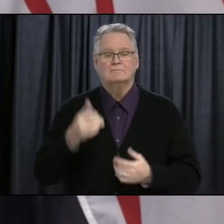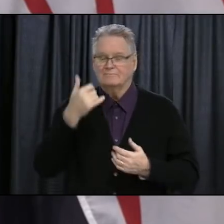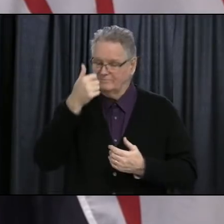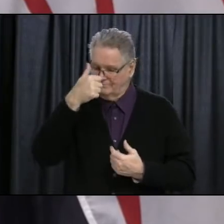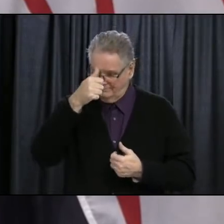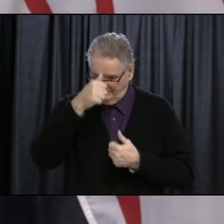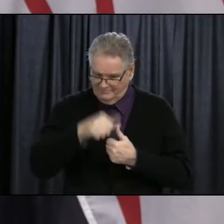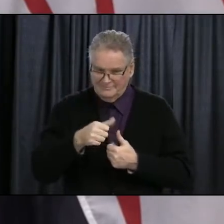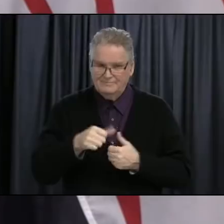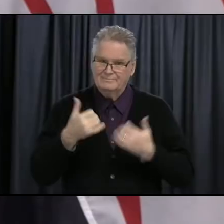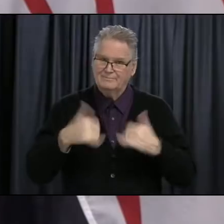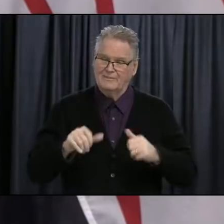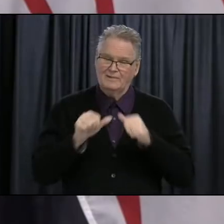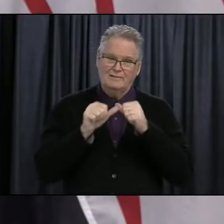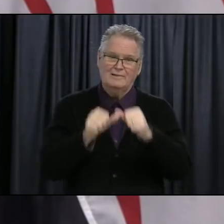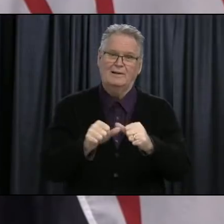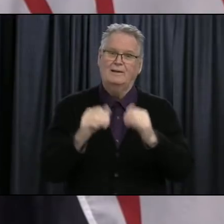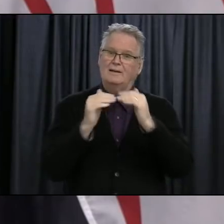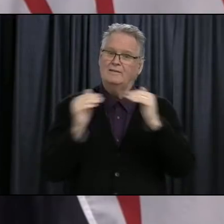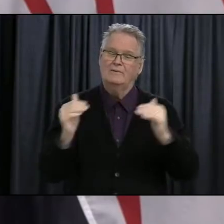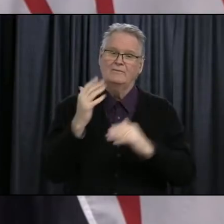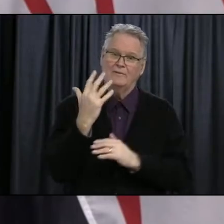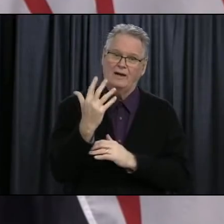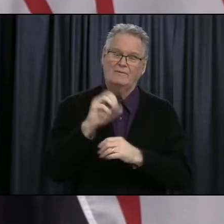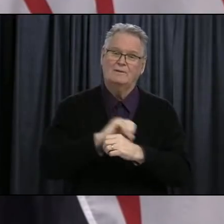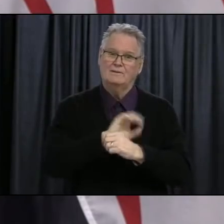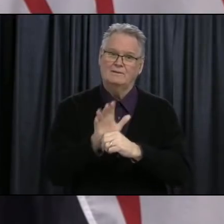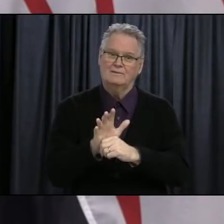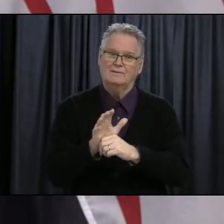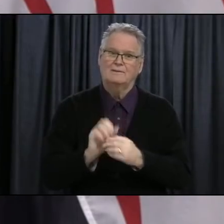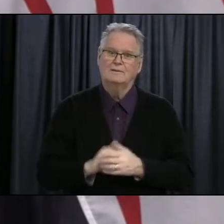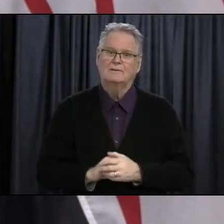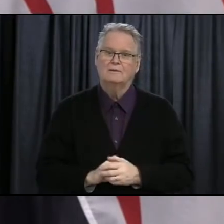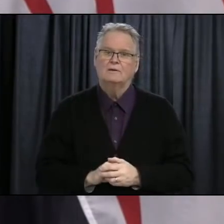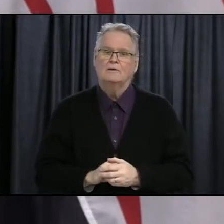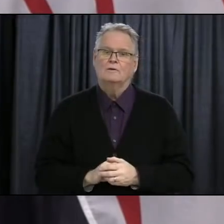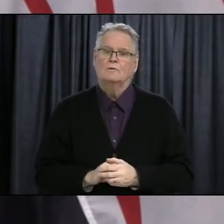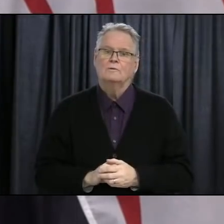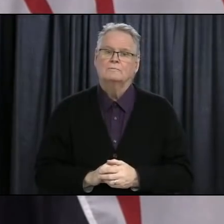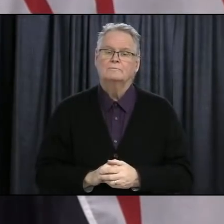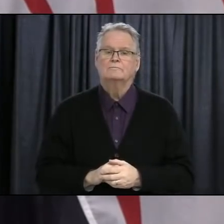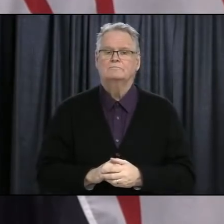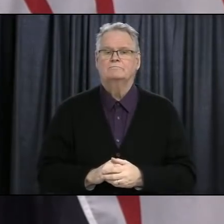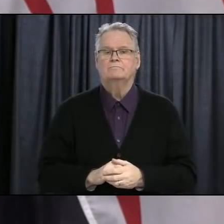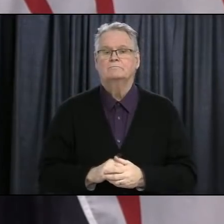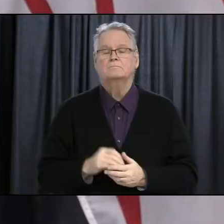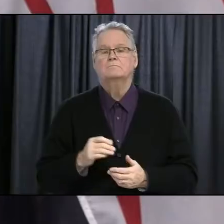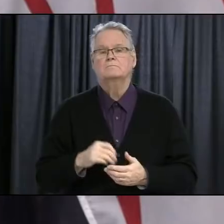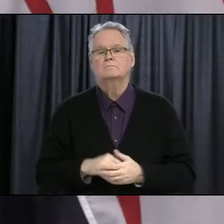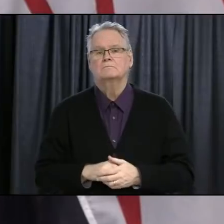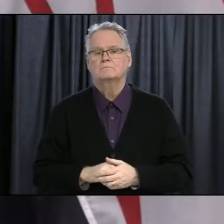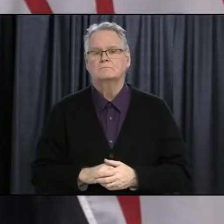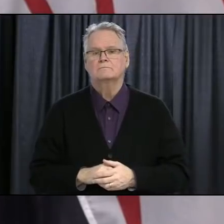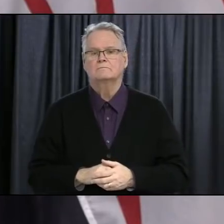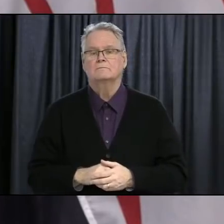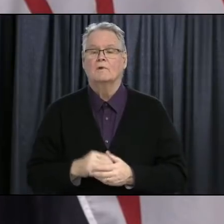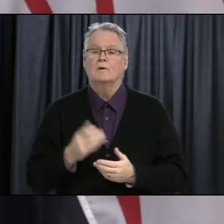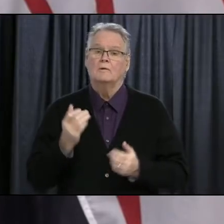reduced. So please ensure you are aware of what alert level you are in and what restrictions are in place based on the community in which you